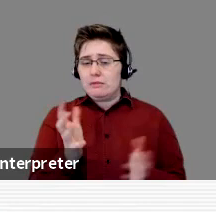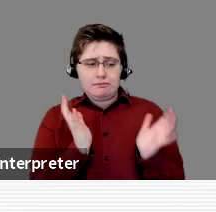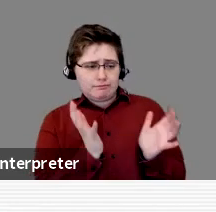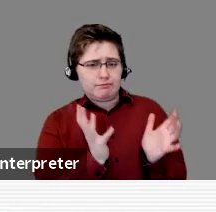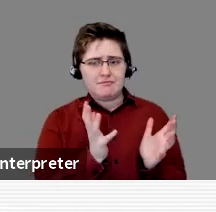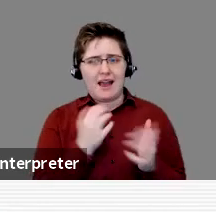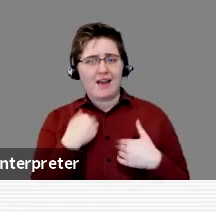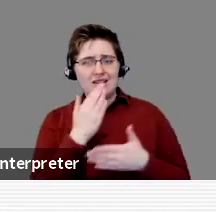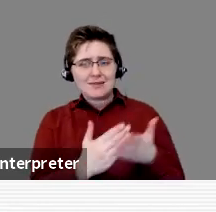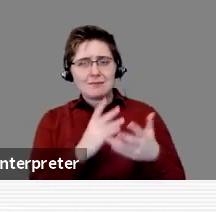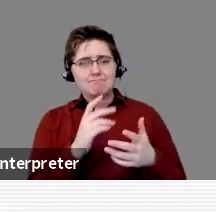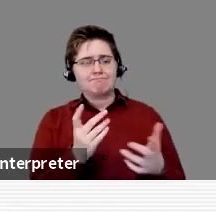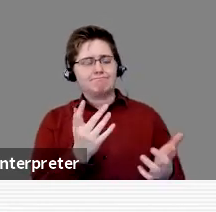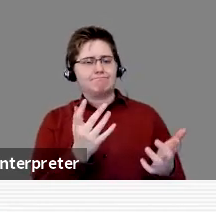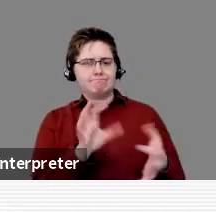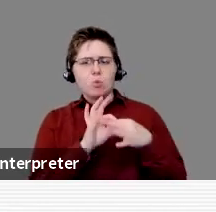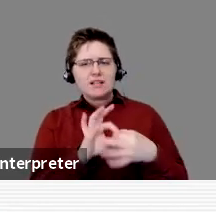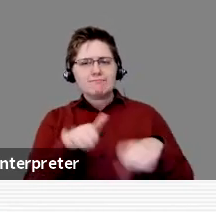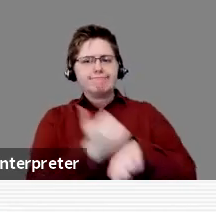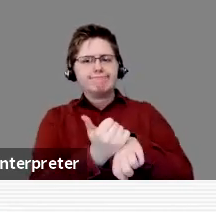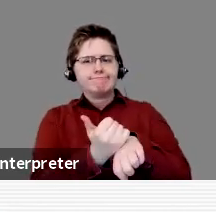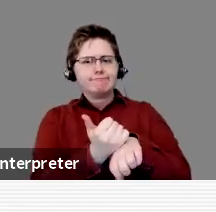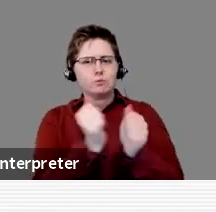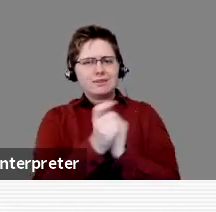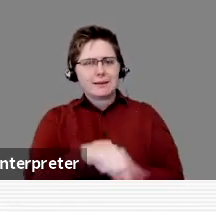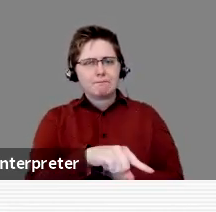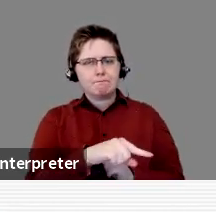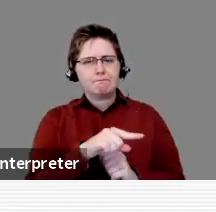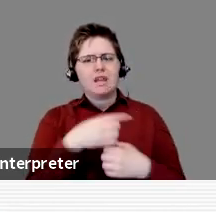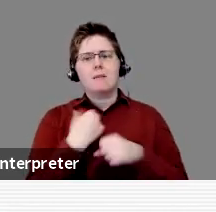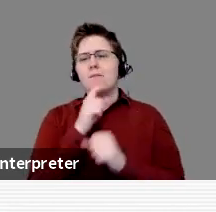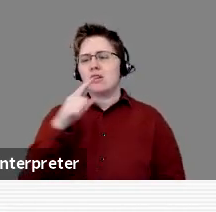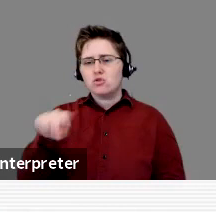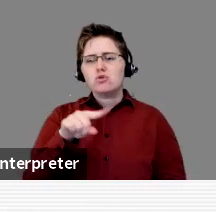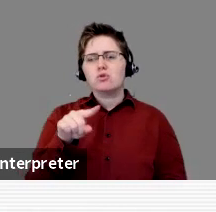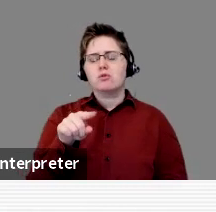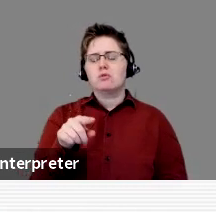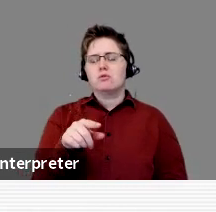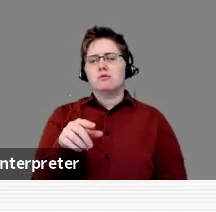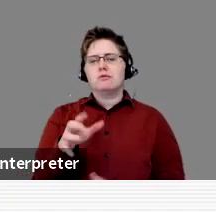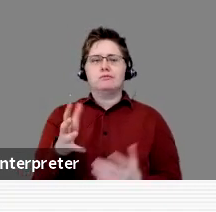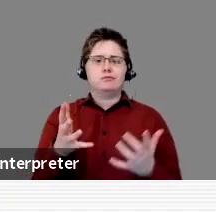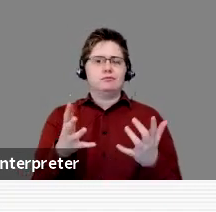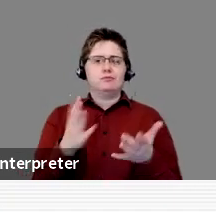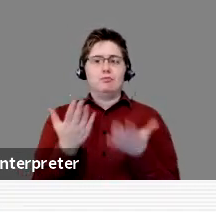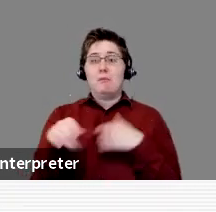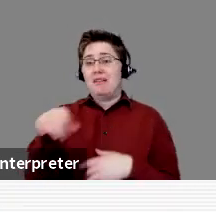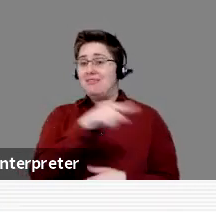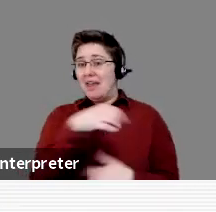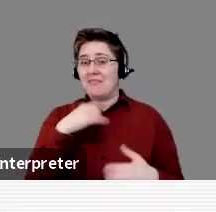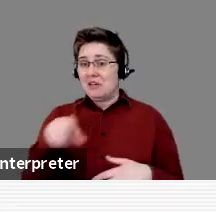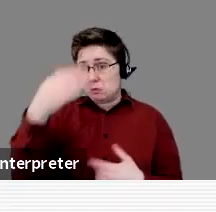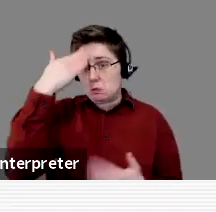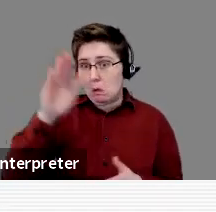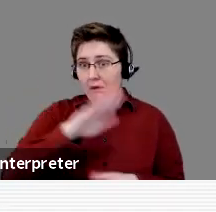and having some relationship with these people to make sure that maybe needs that you're not aware of or that you